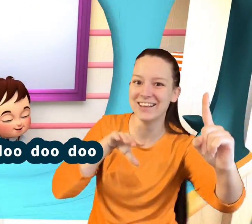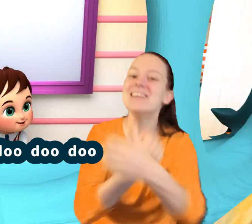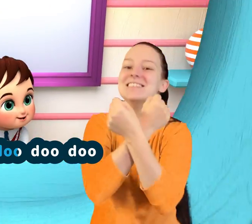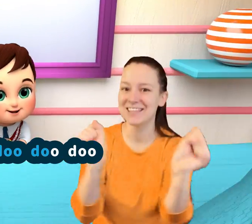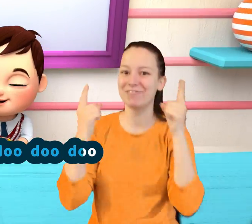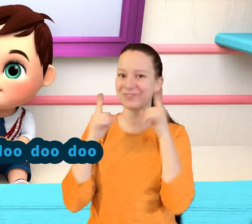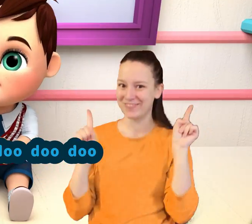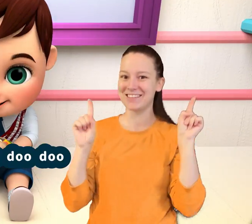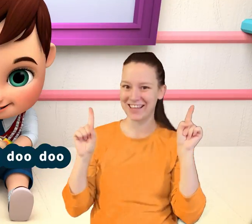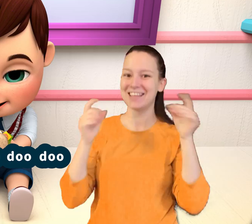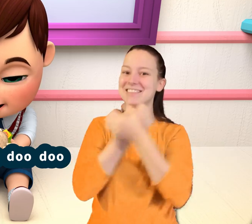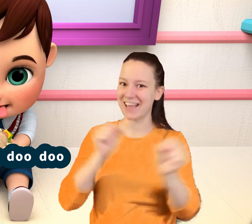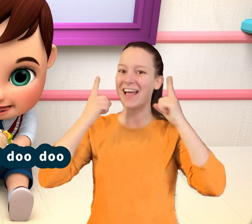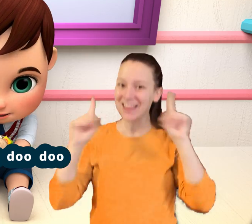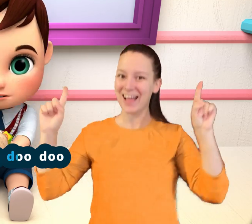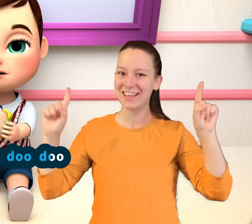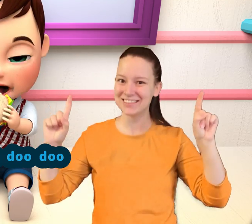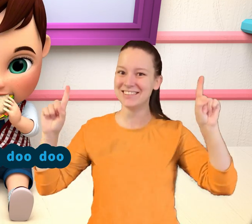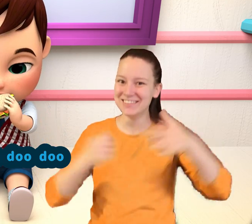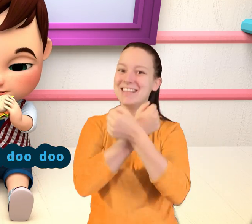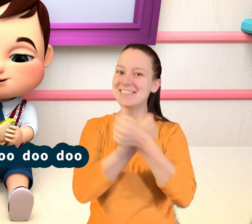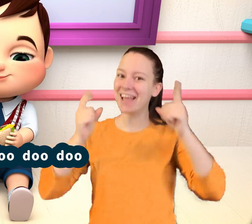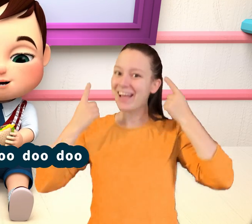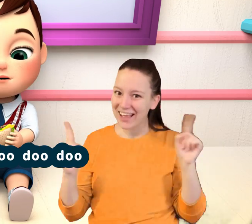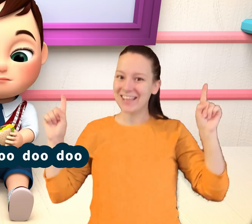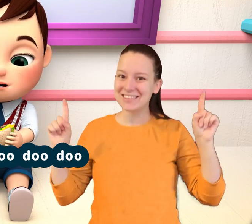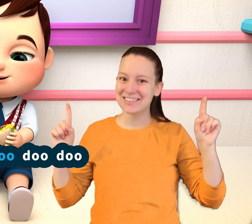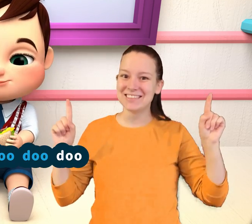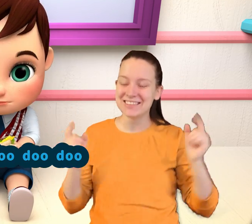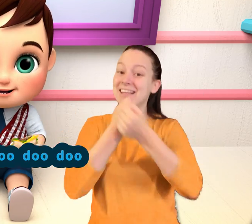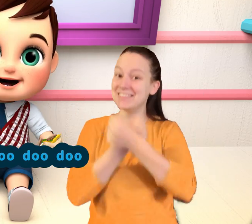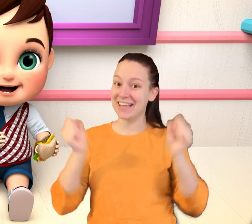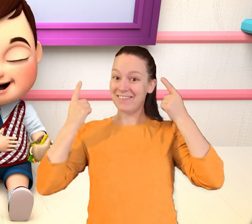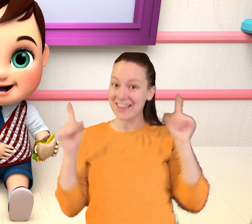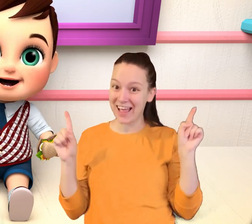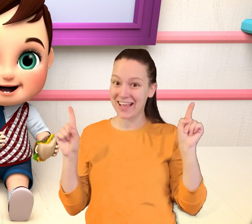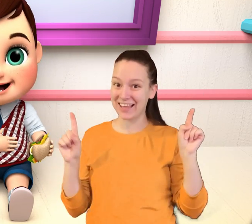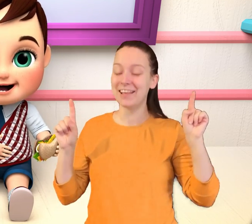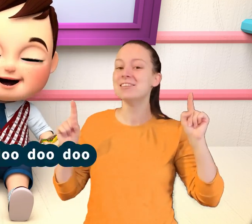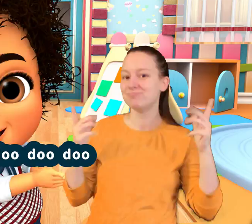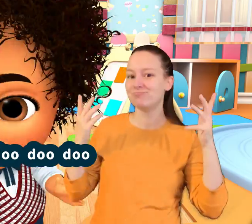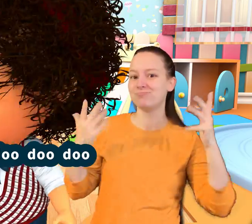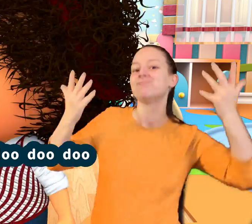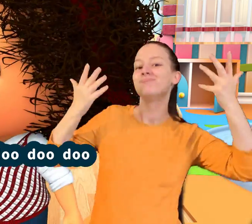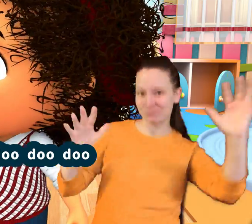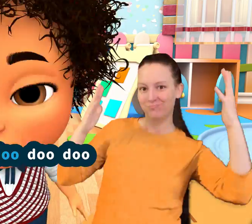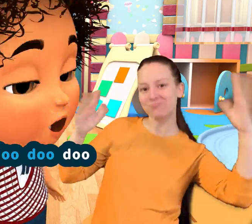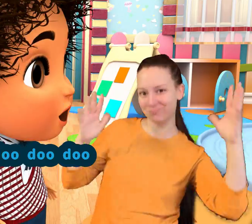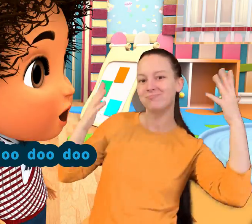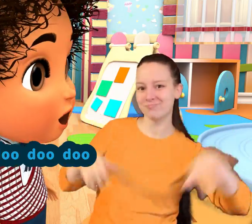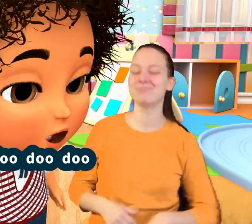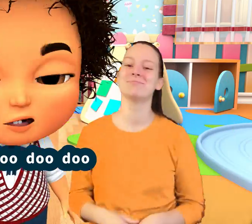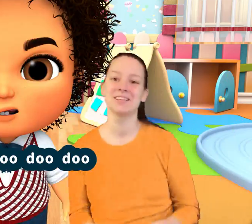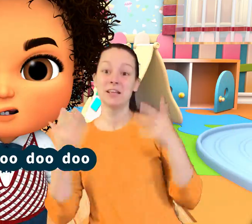safe at L safe at lve save it's the